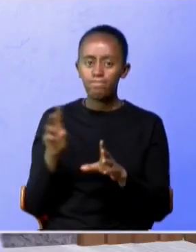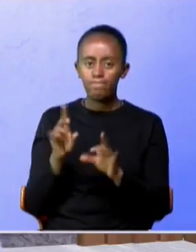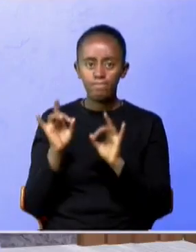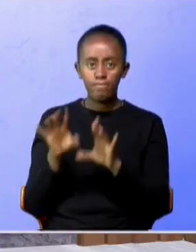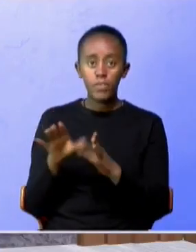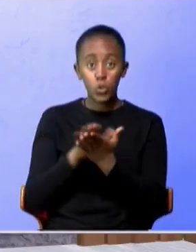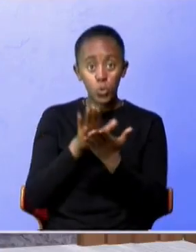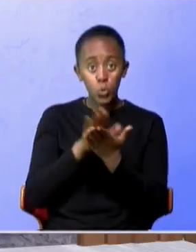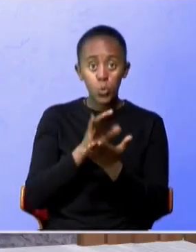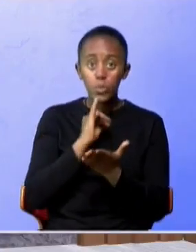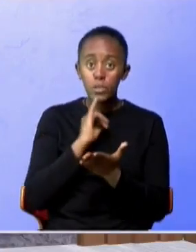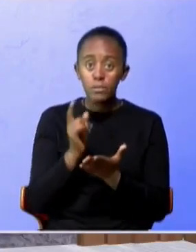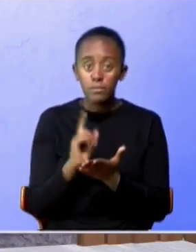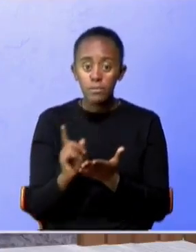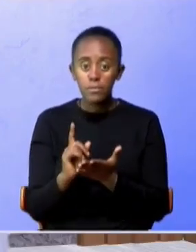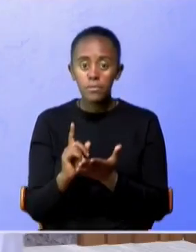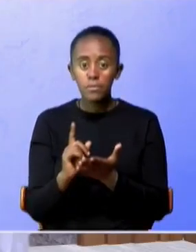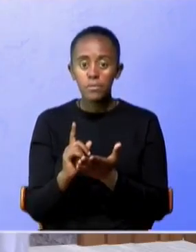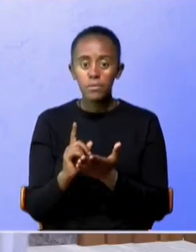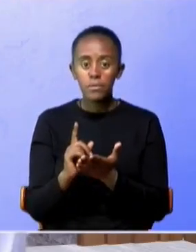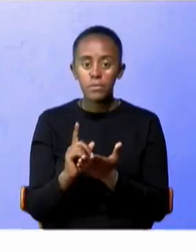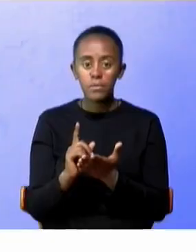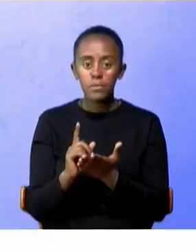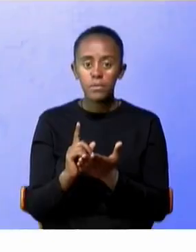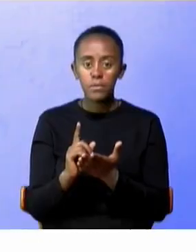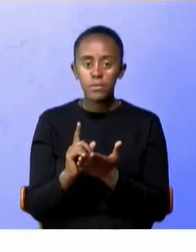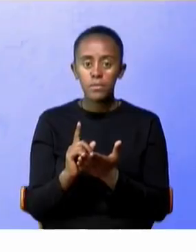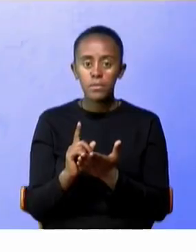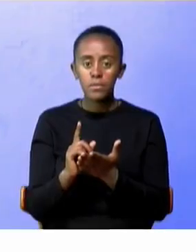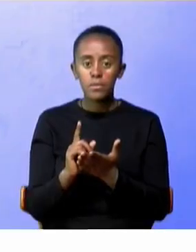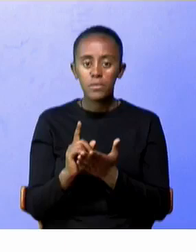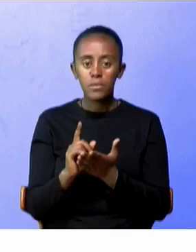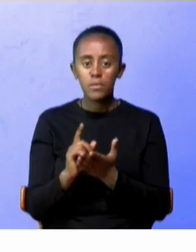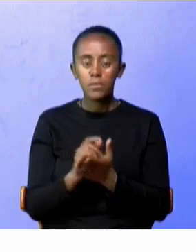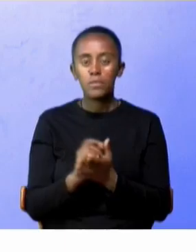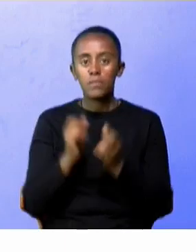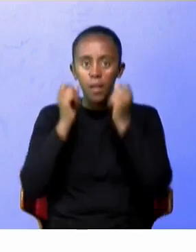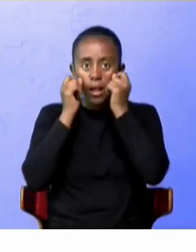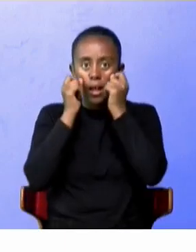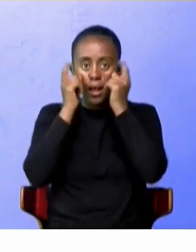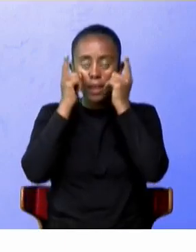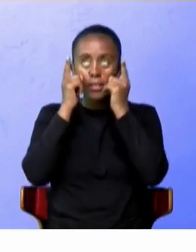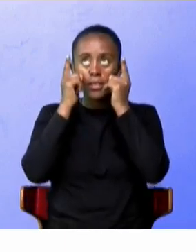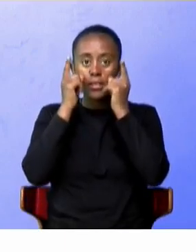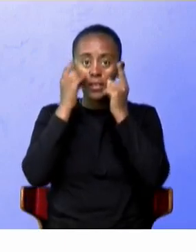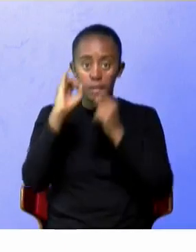school is what? What did she hate? Getting